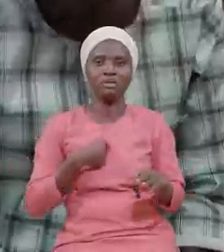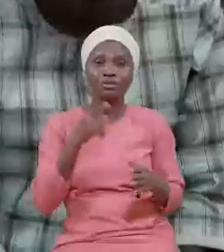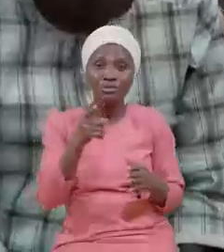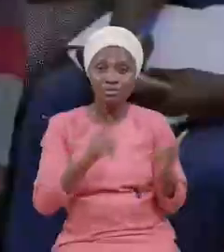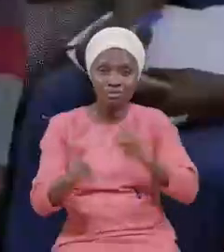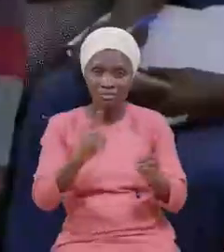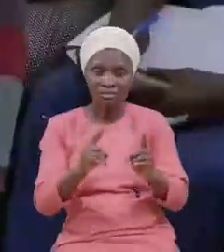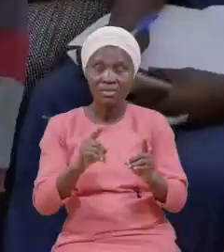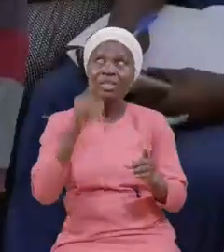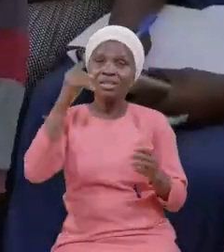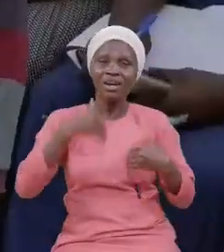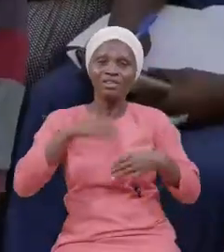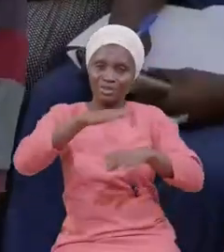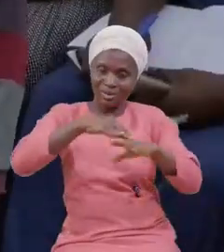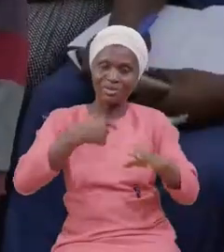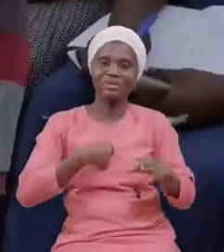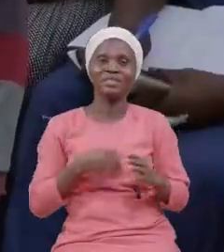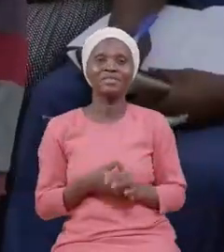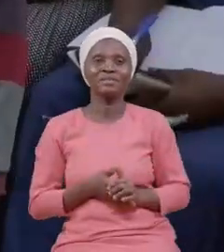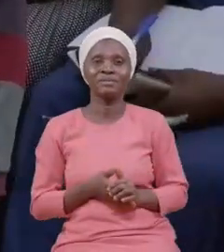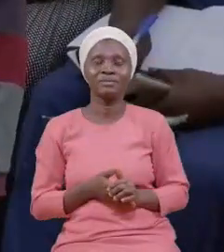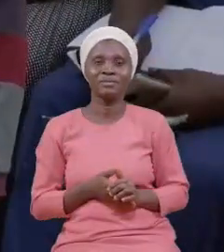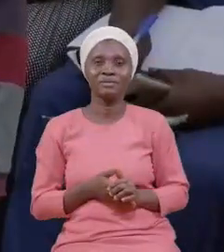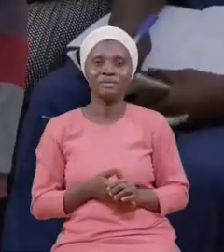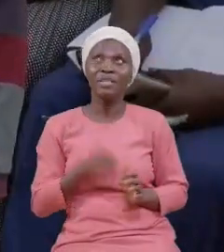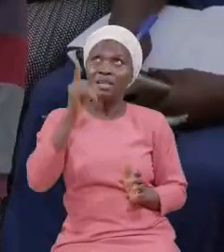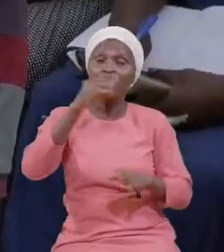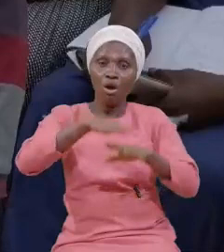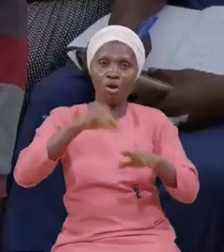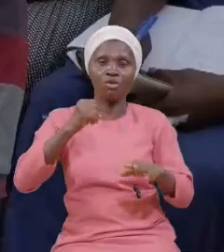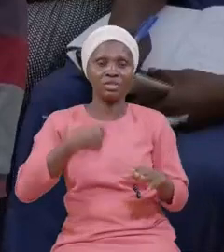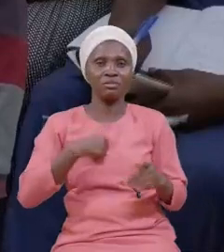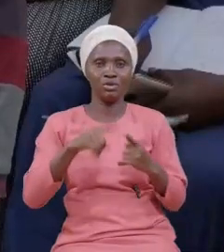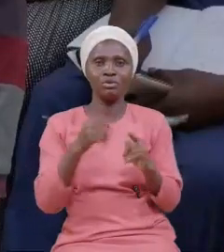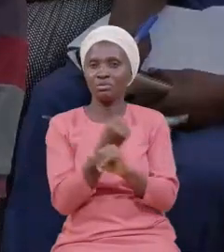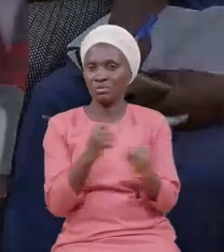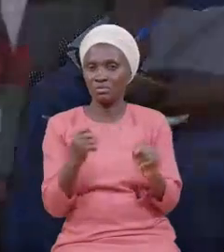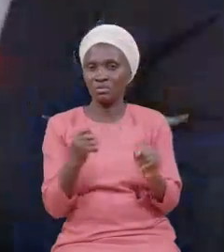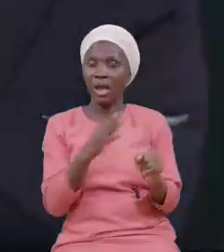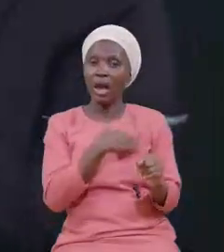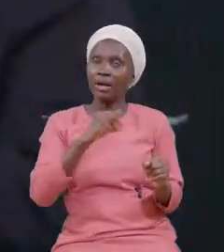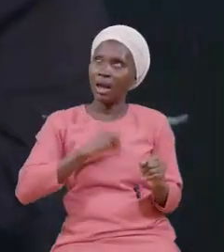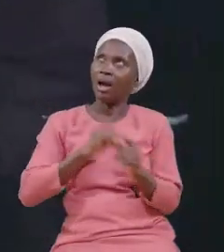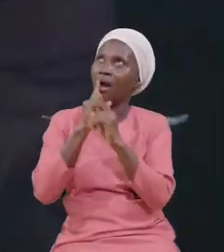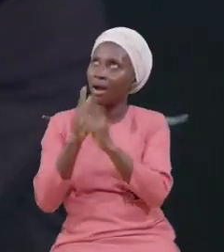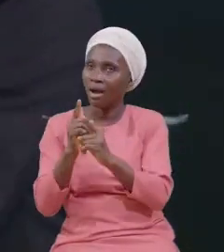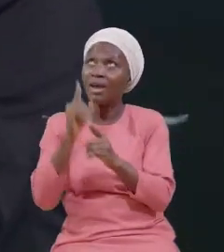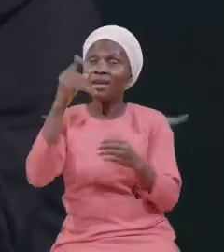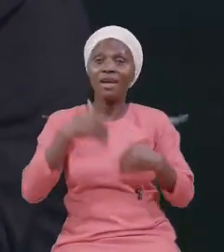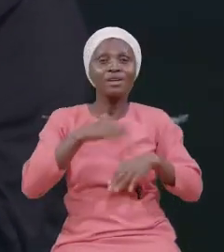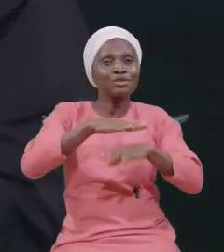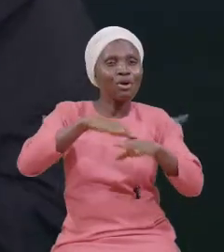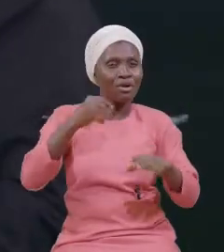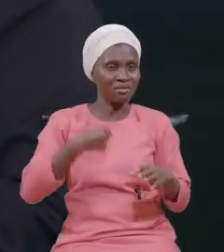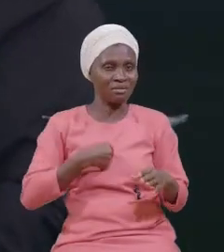me. He calls me to salvation. I responded. He has called me. He calls